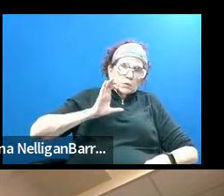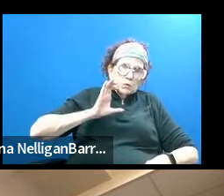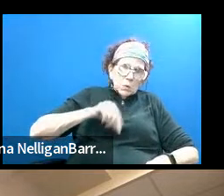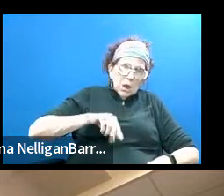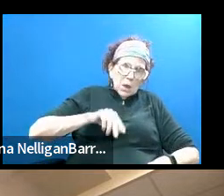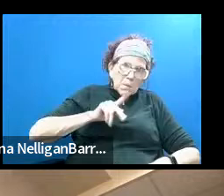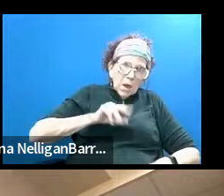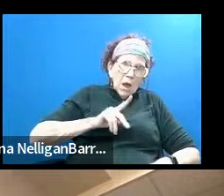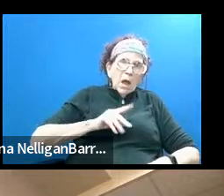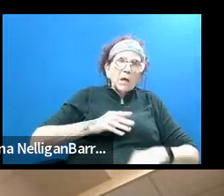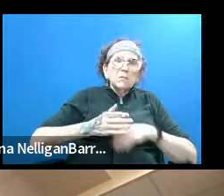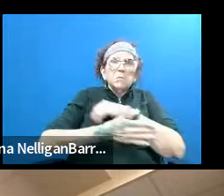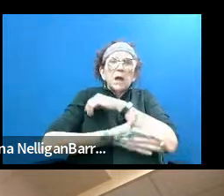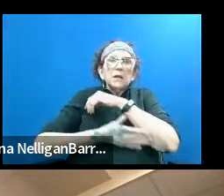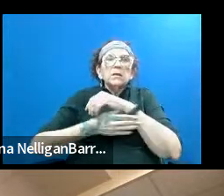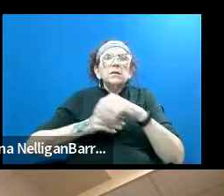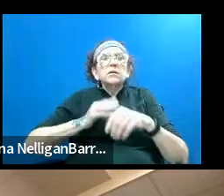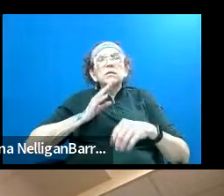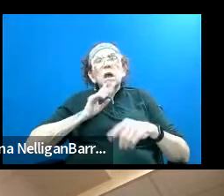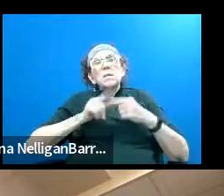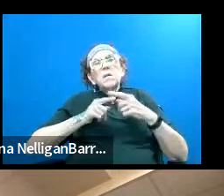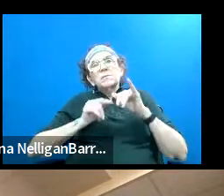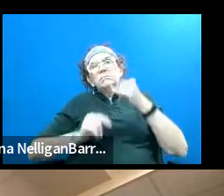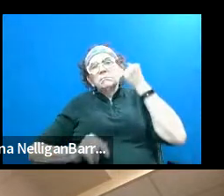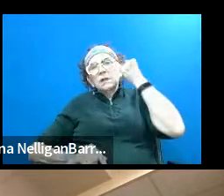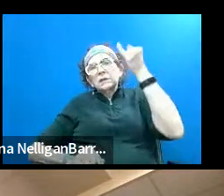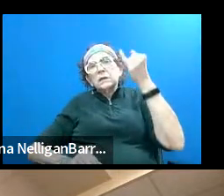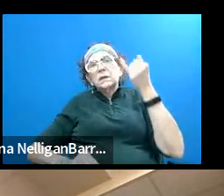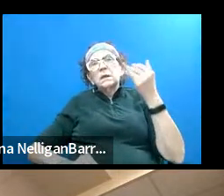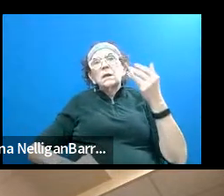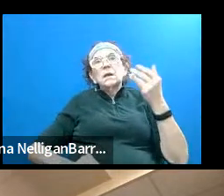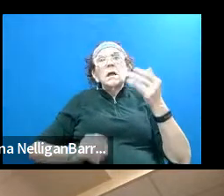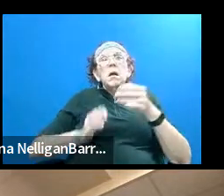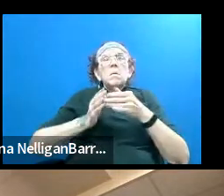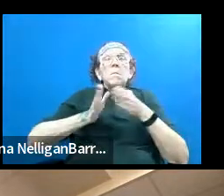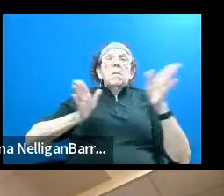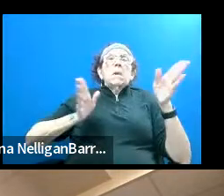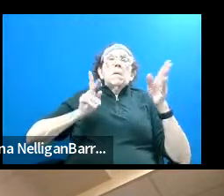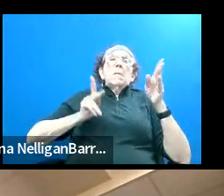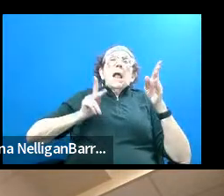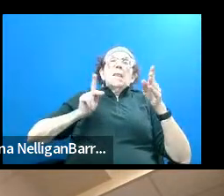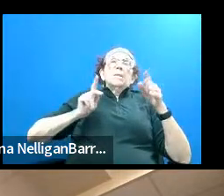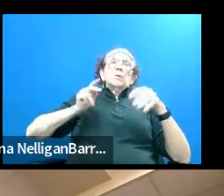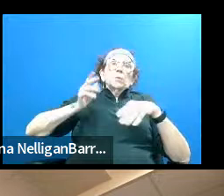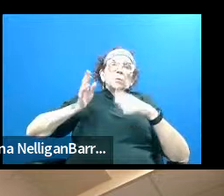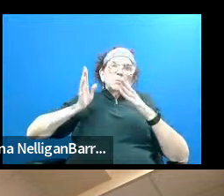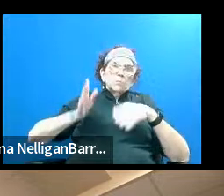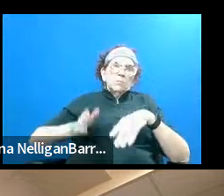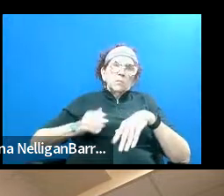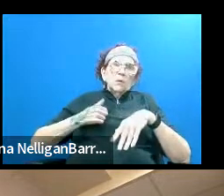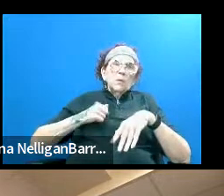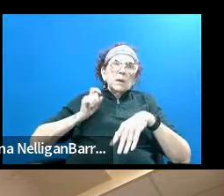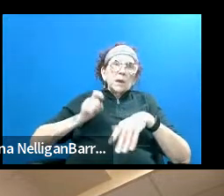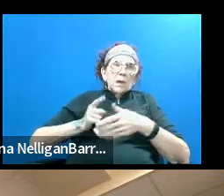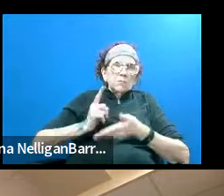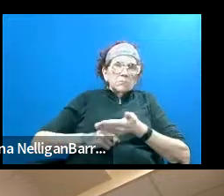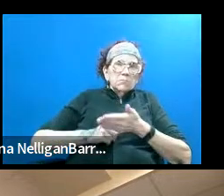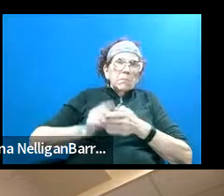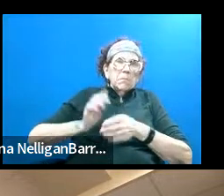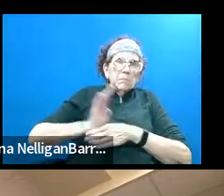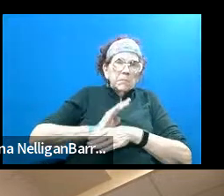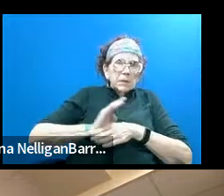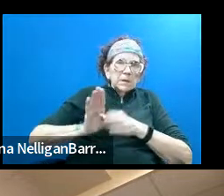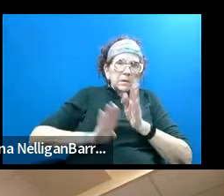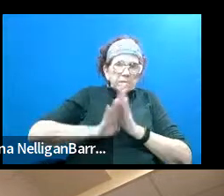of public bathrooms. And we had been talking about a business improvement district, so I'm actually happy that this is